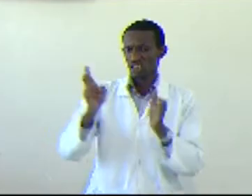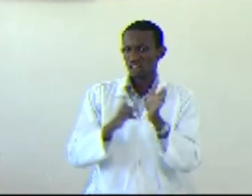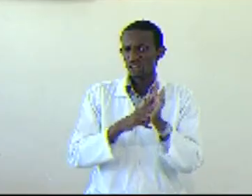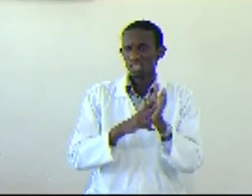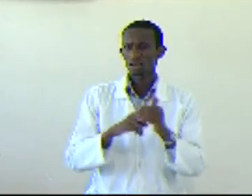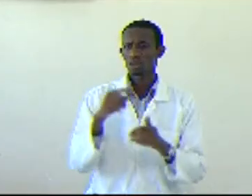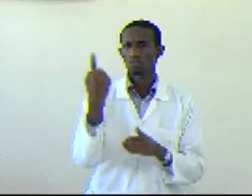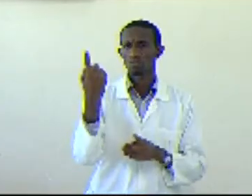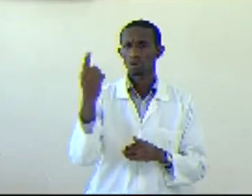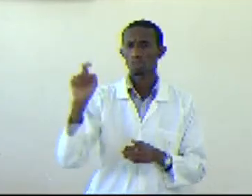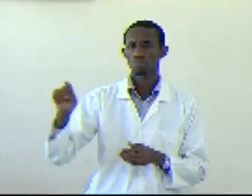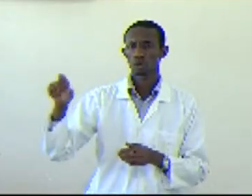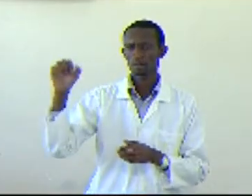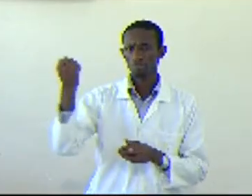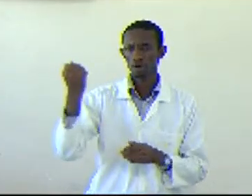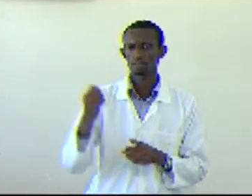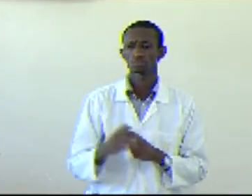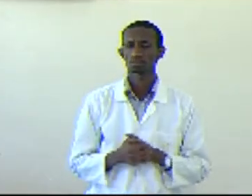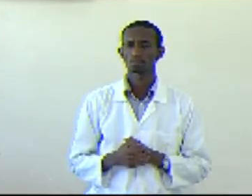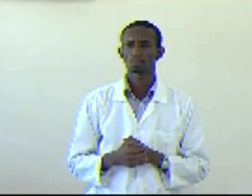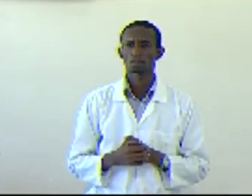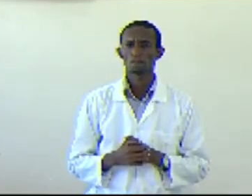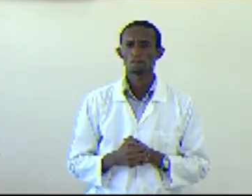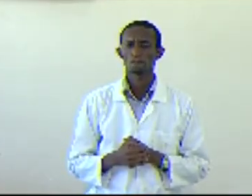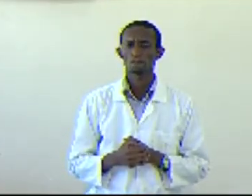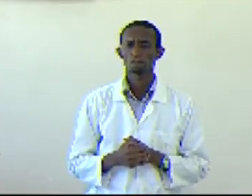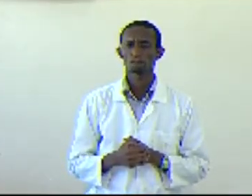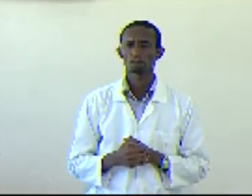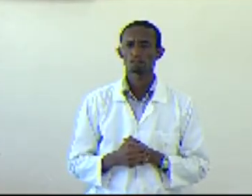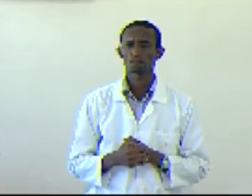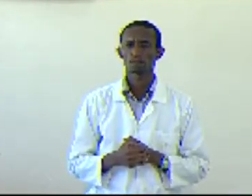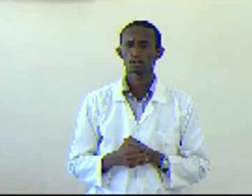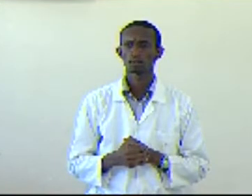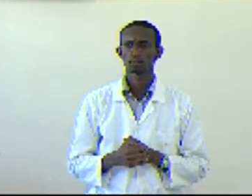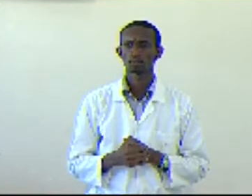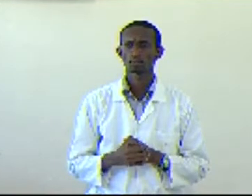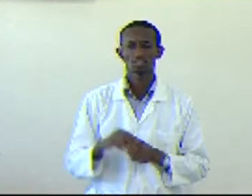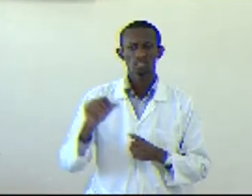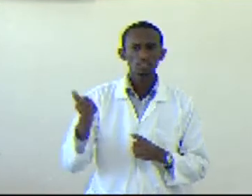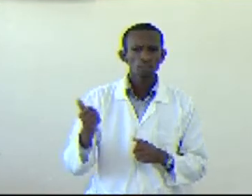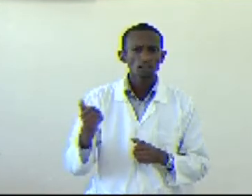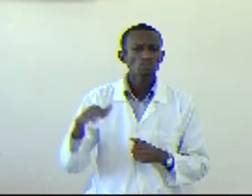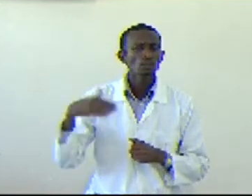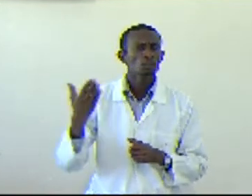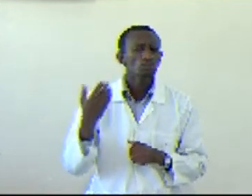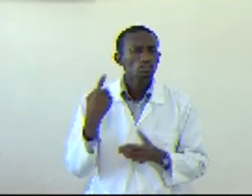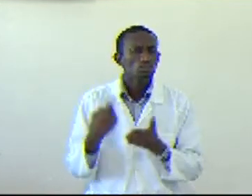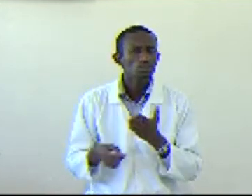is E equals to 1.5, right? And what we now have next